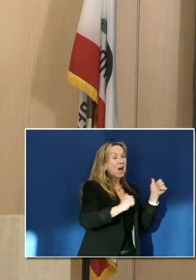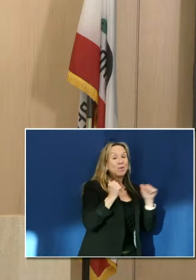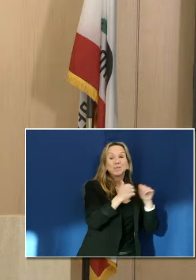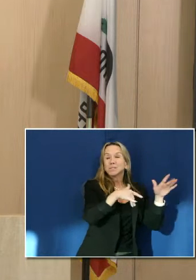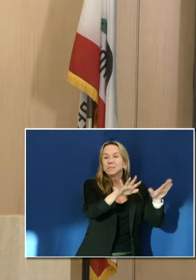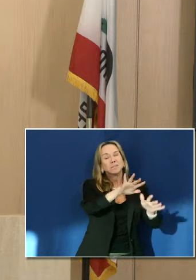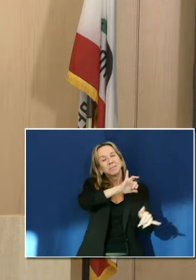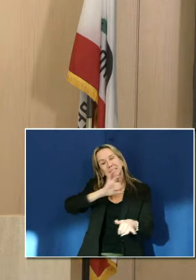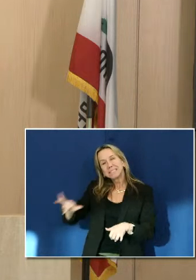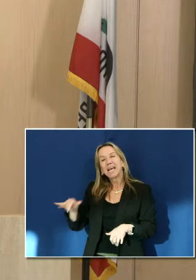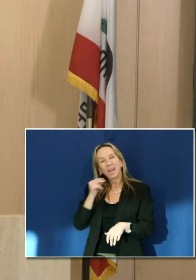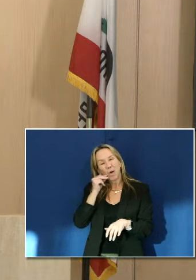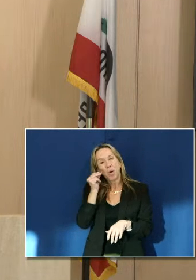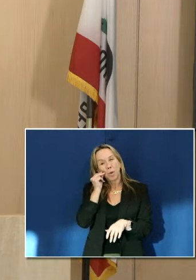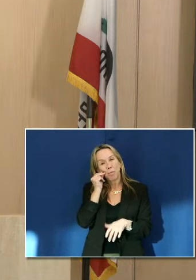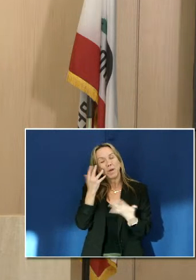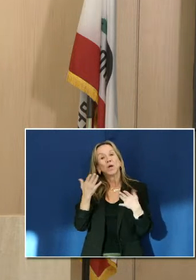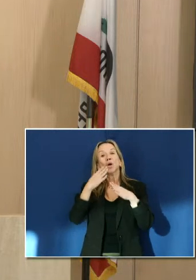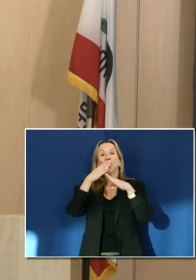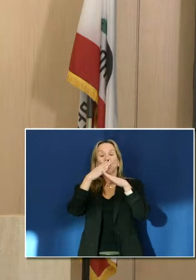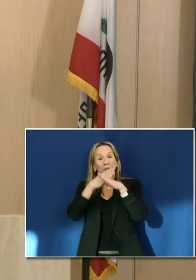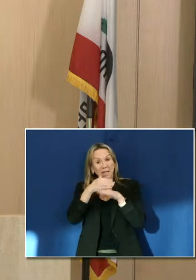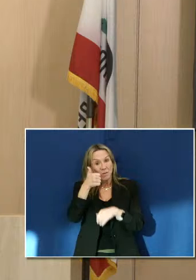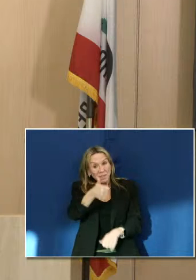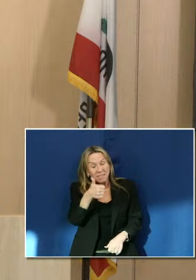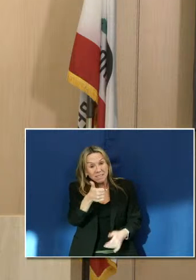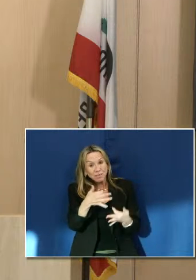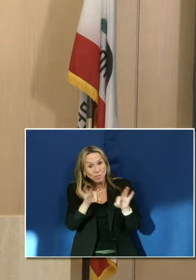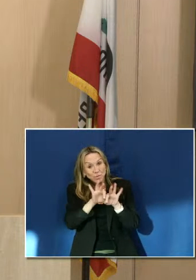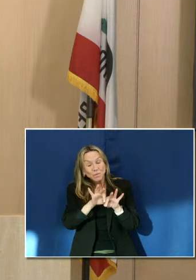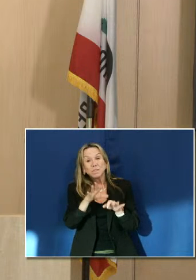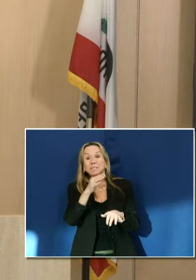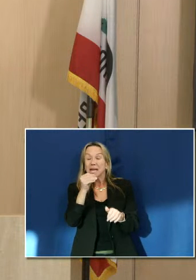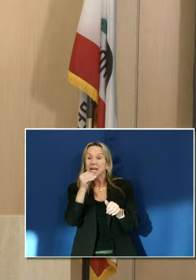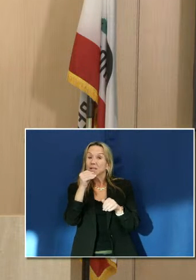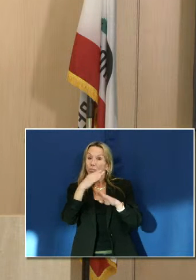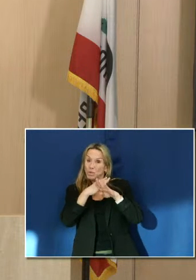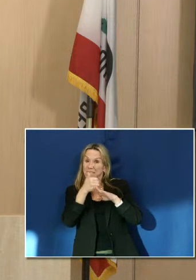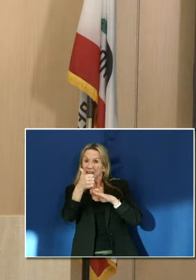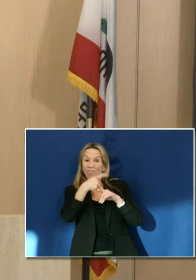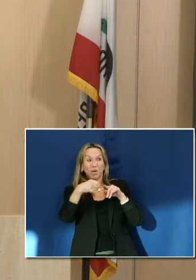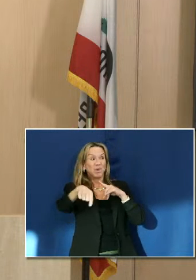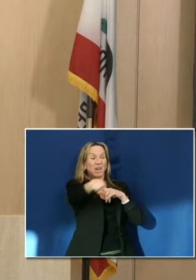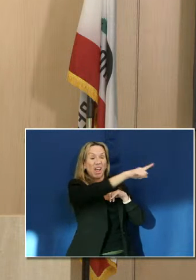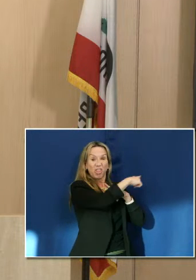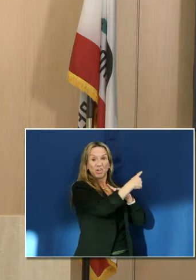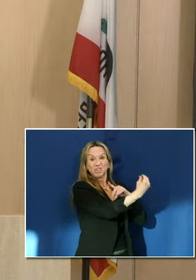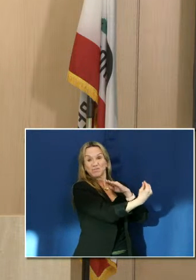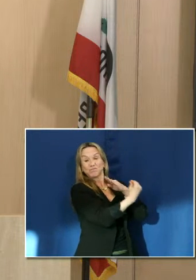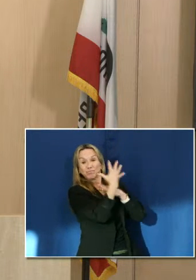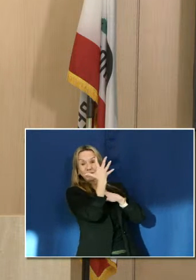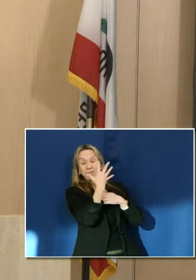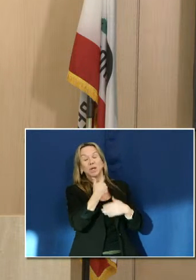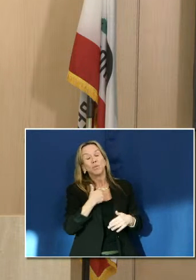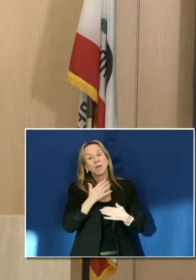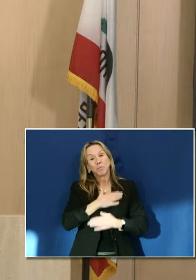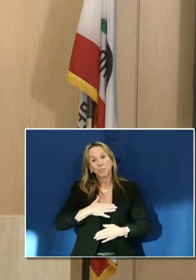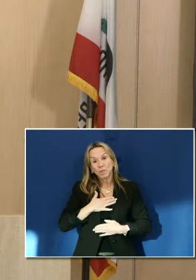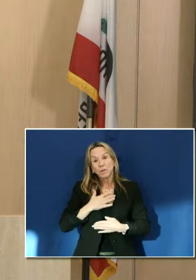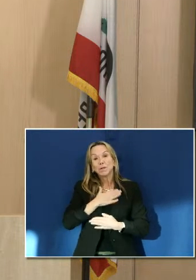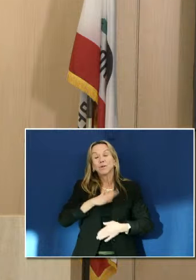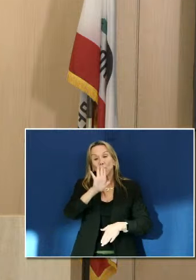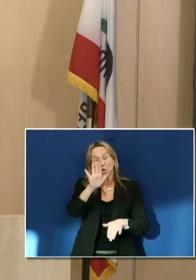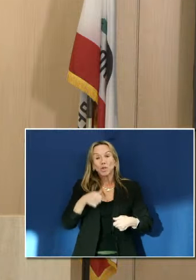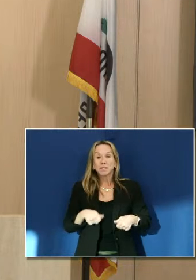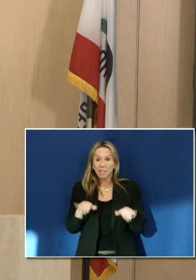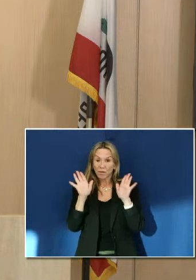Stay home. Do what you can to protect yourself and protect yourself from others. we appreciate it. We appreciate your sacrifice.